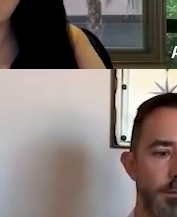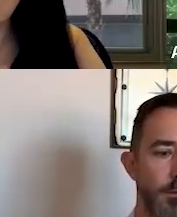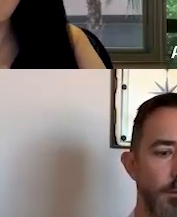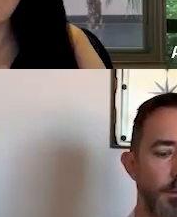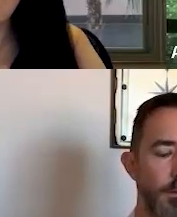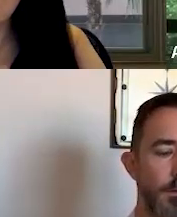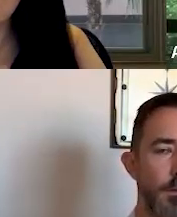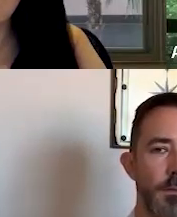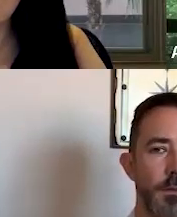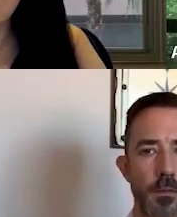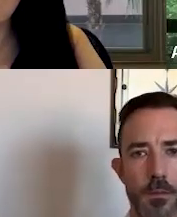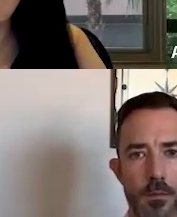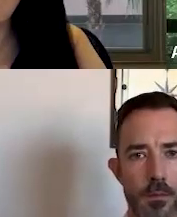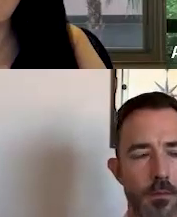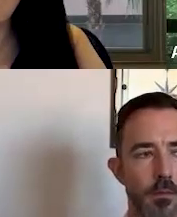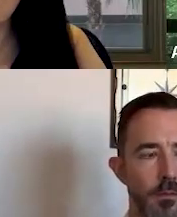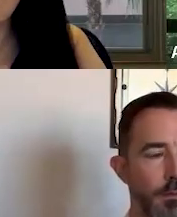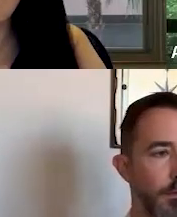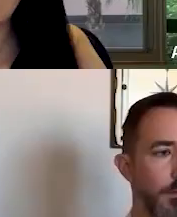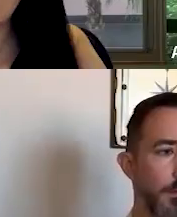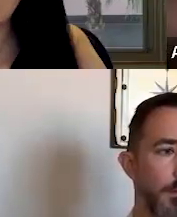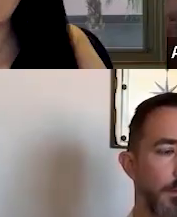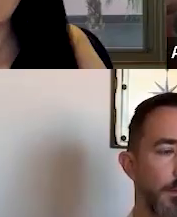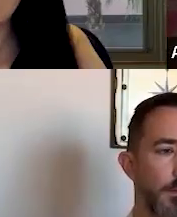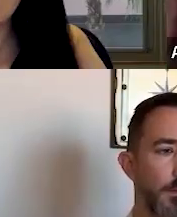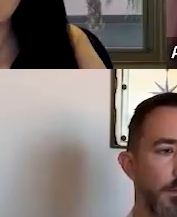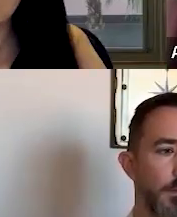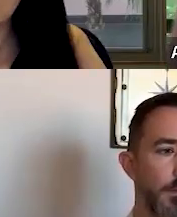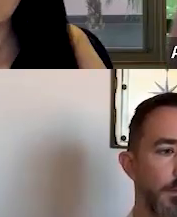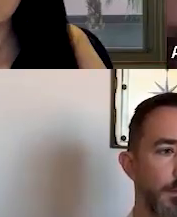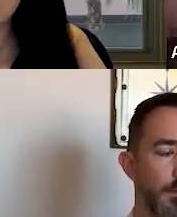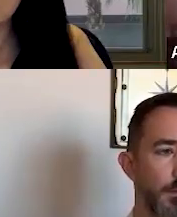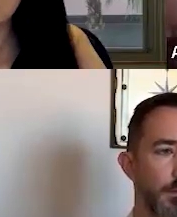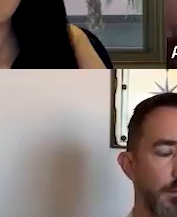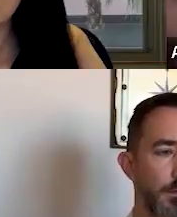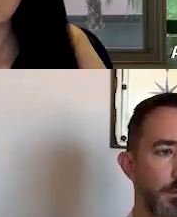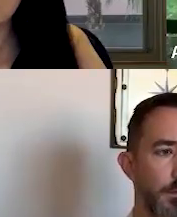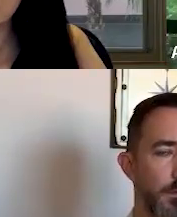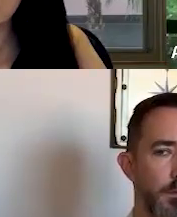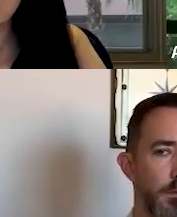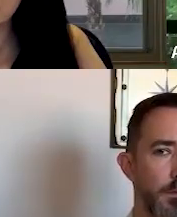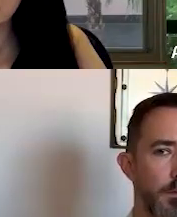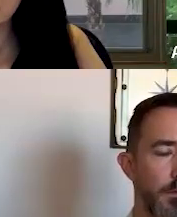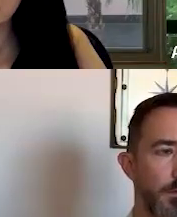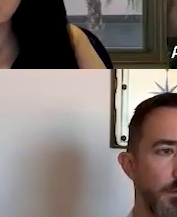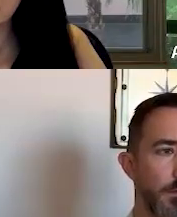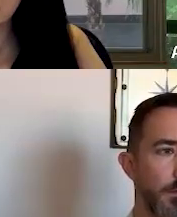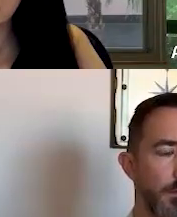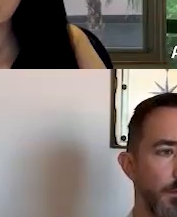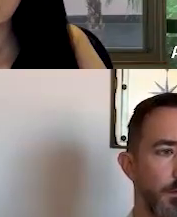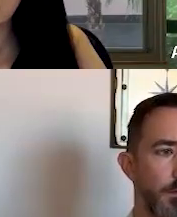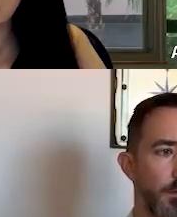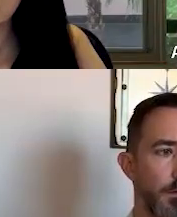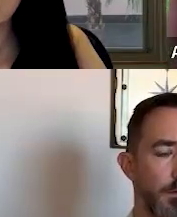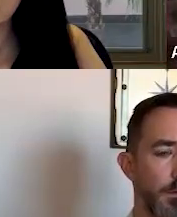right? But I think we often lose sight of that, like, systems do oppress. I mean, I'm Native Indigenous, right? We're under